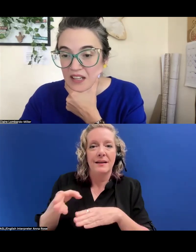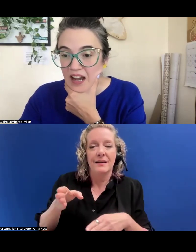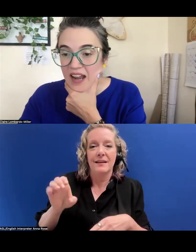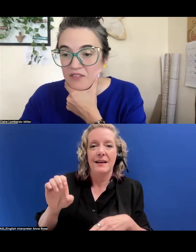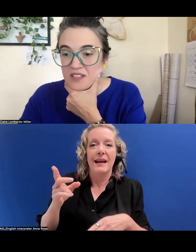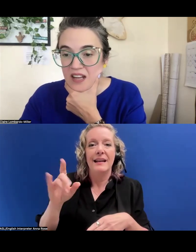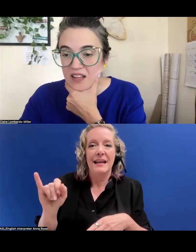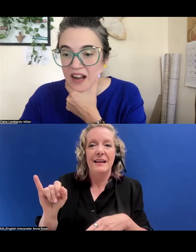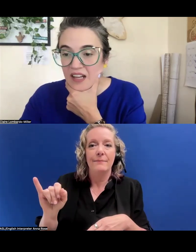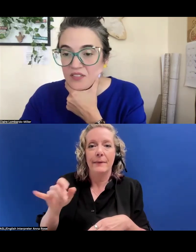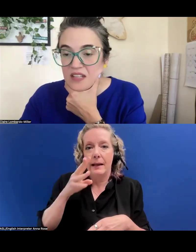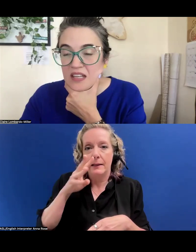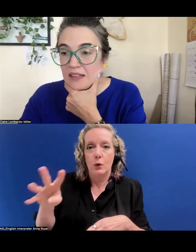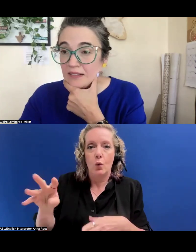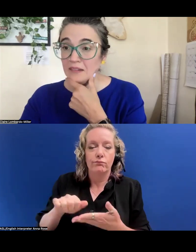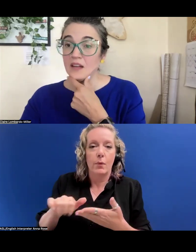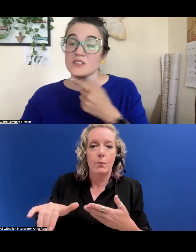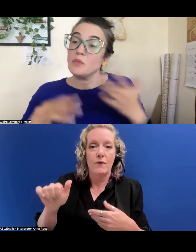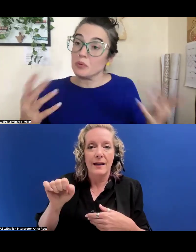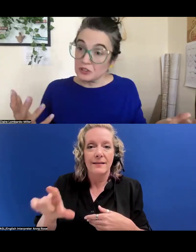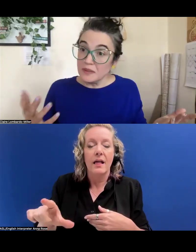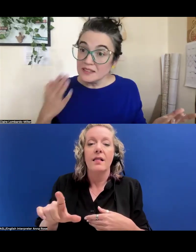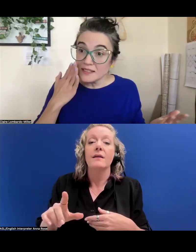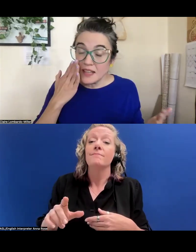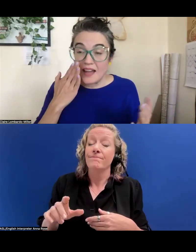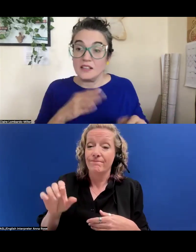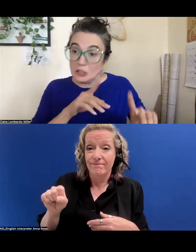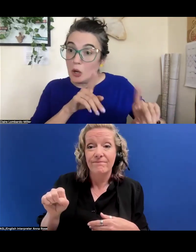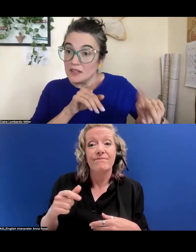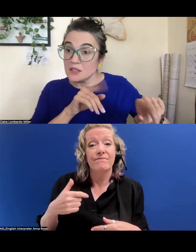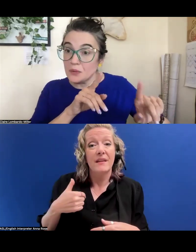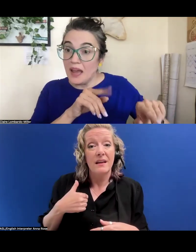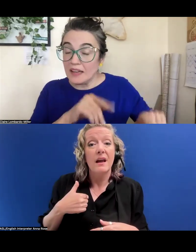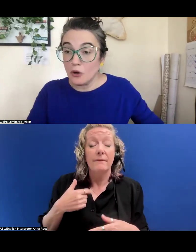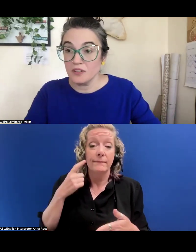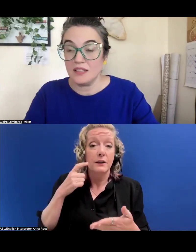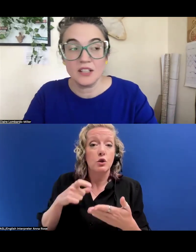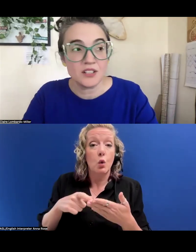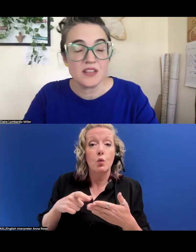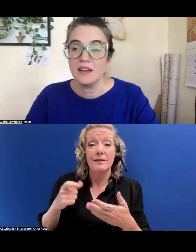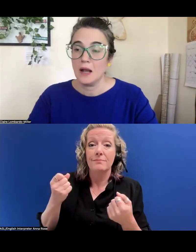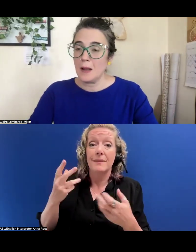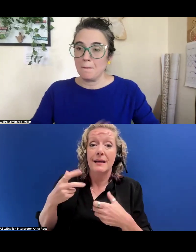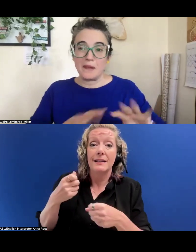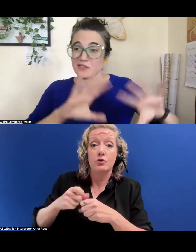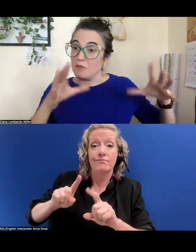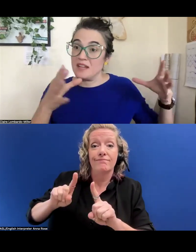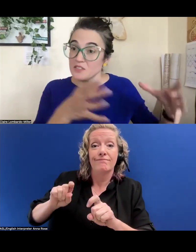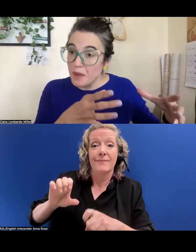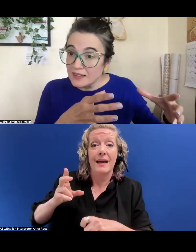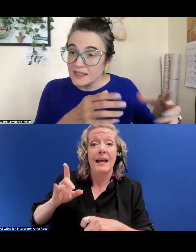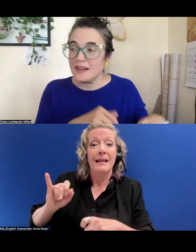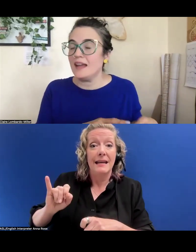Yes, I have to say that I have seen some improvements in going to EHDI over the years. There's now